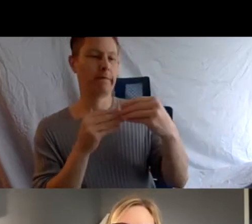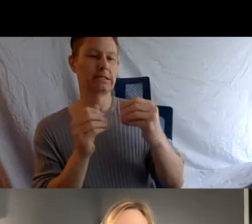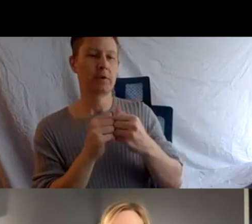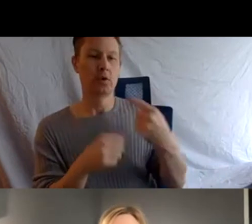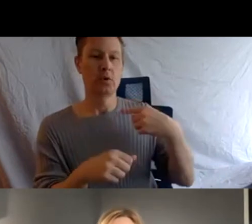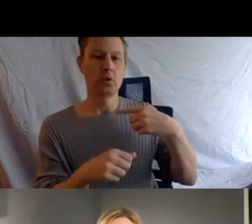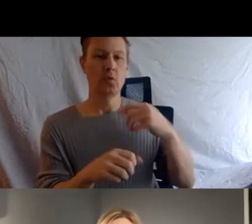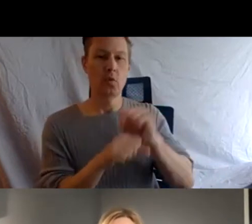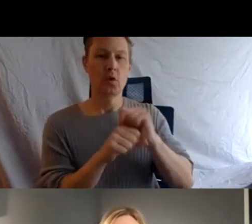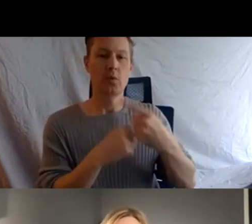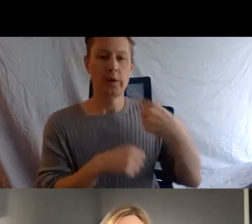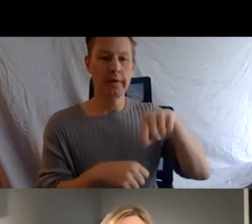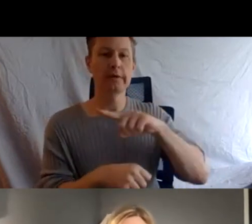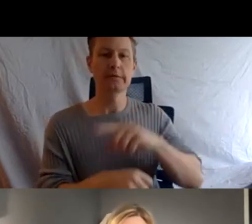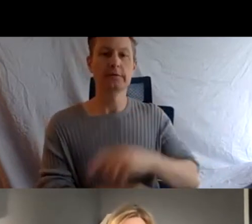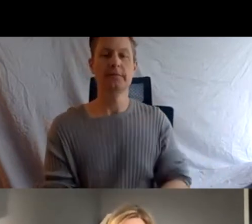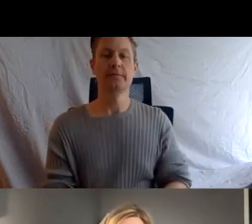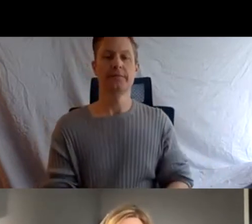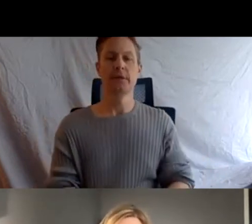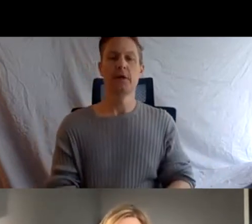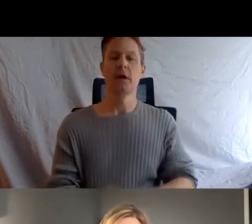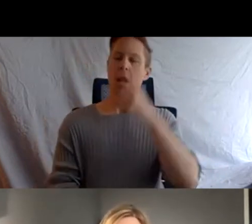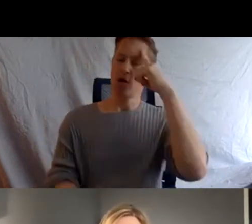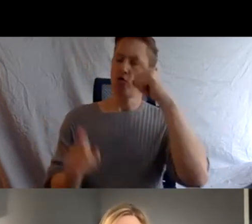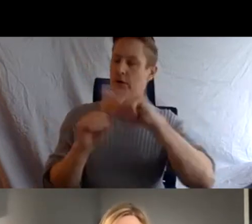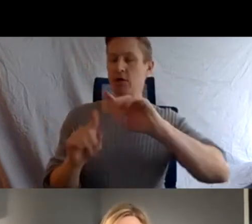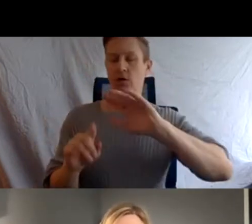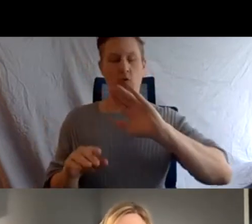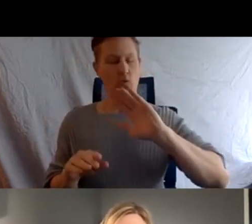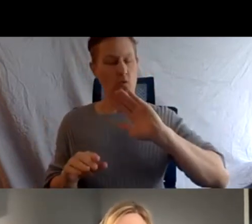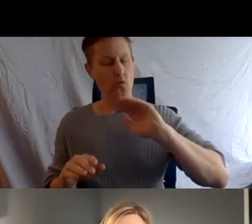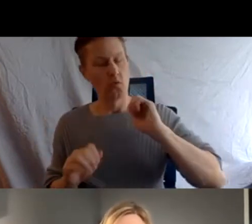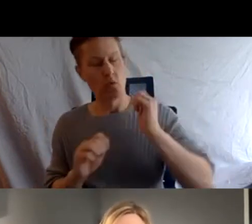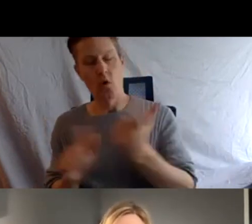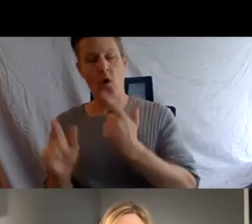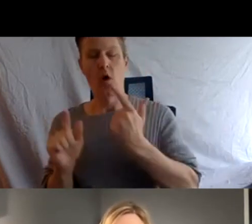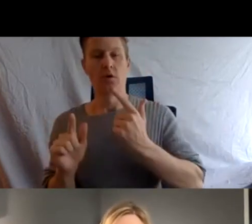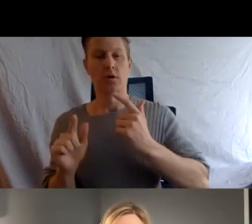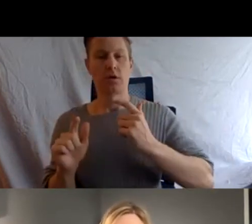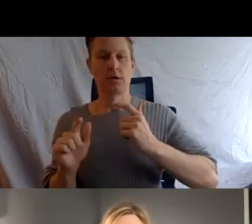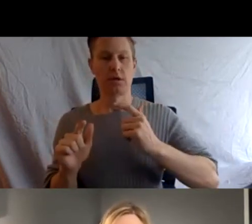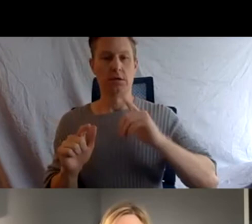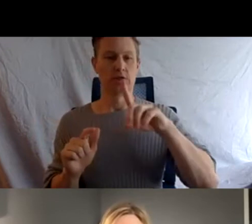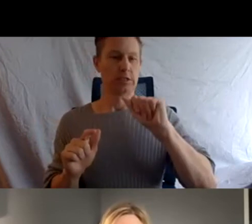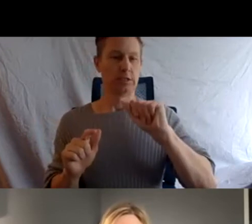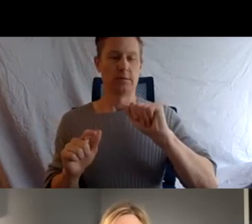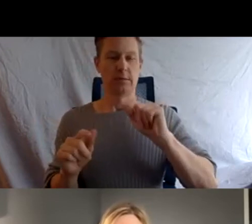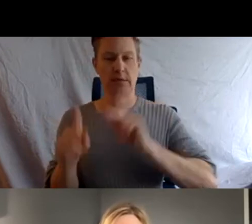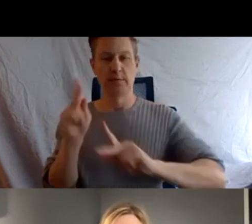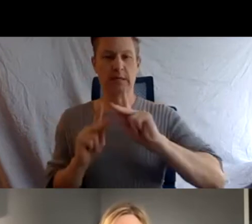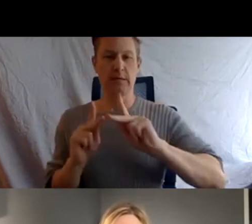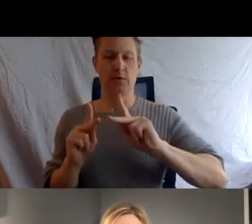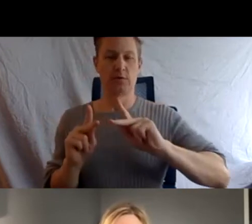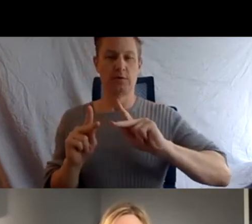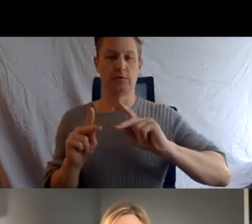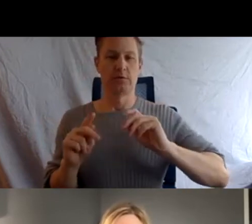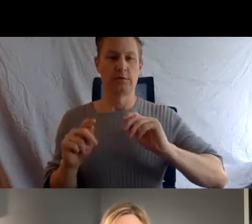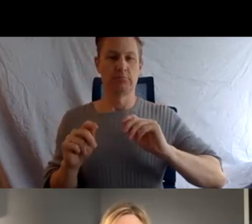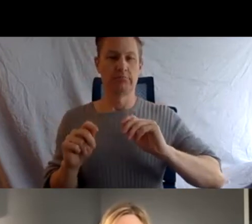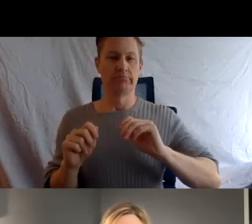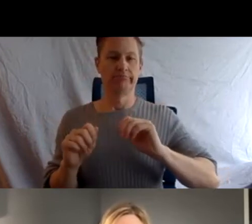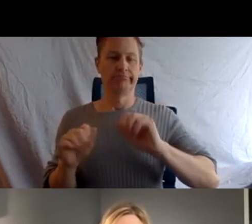Yes, I agree. We are all very capable of doing the work. It's sometimes you just got to give the person that shot. So